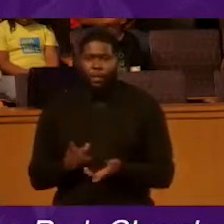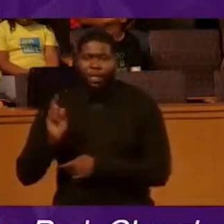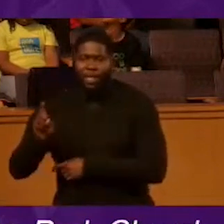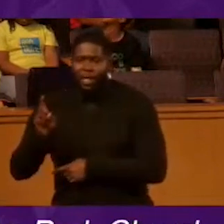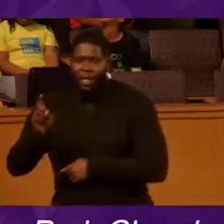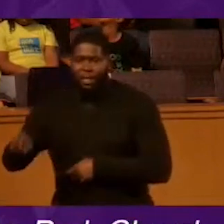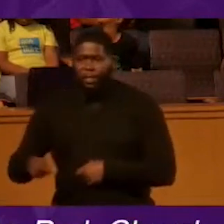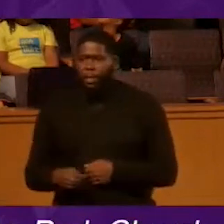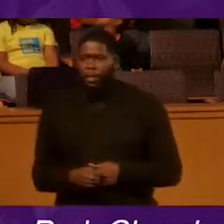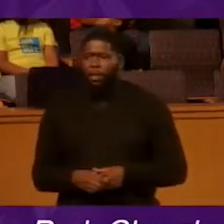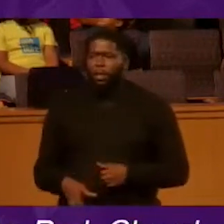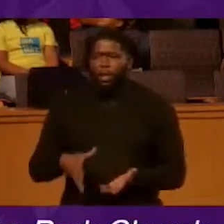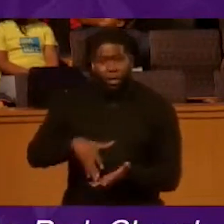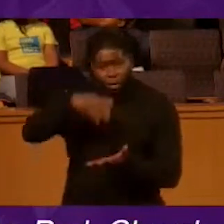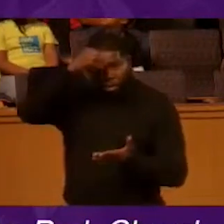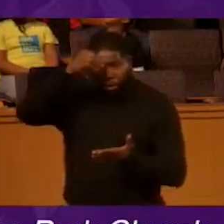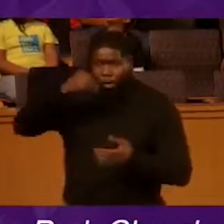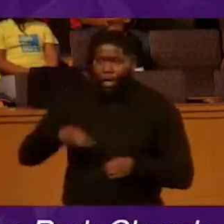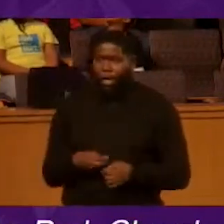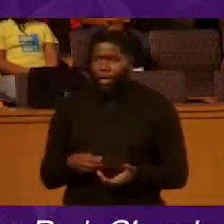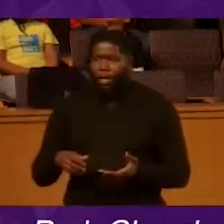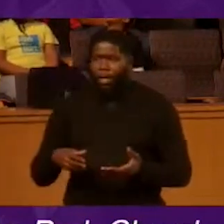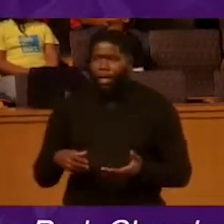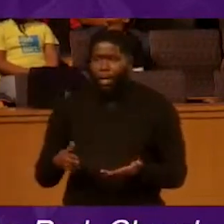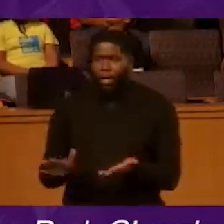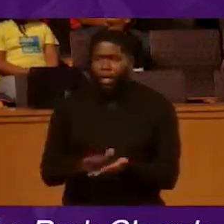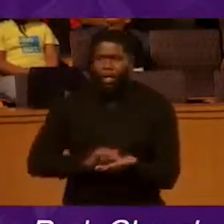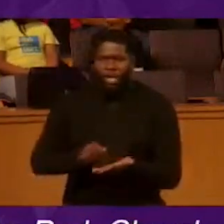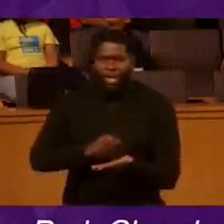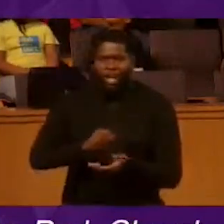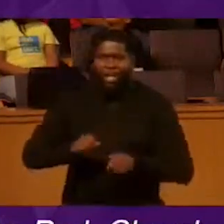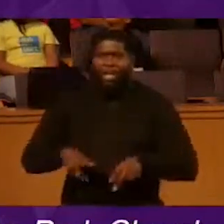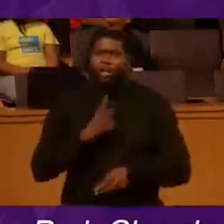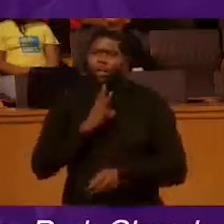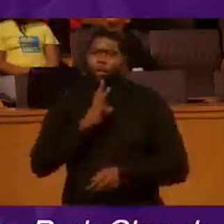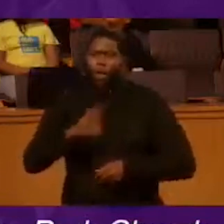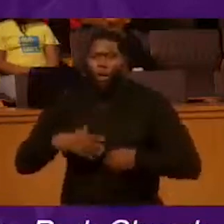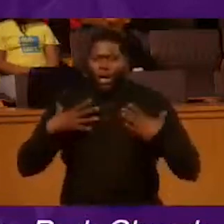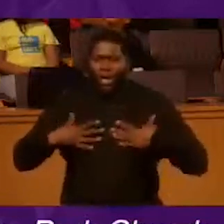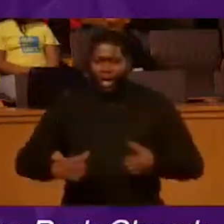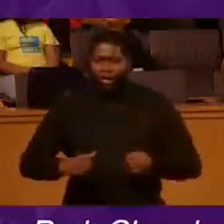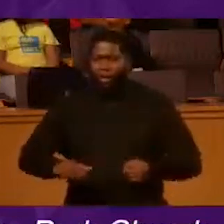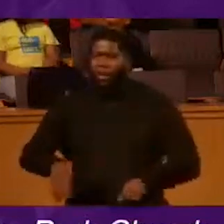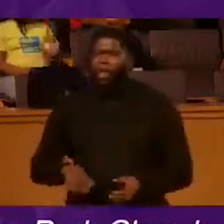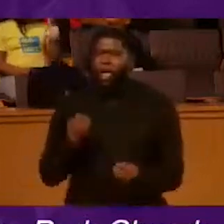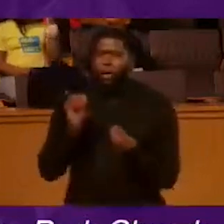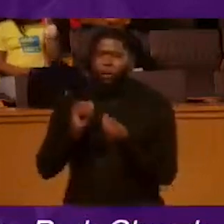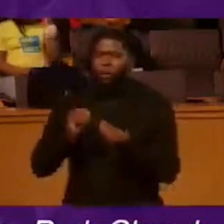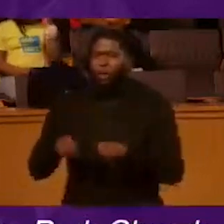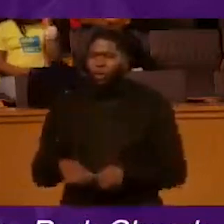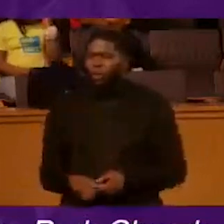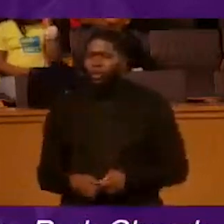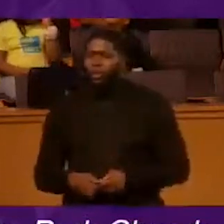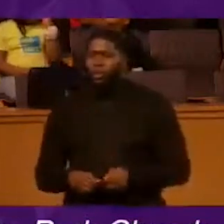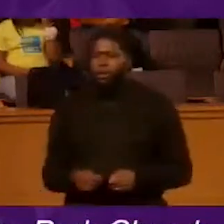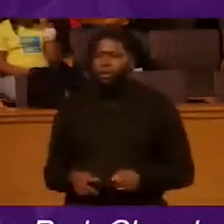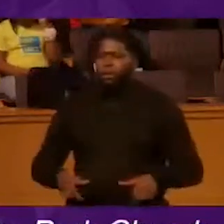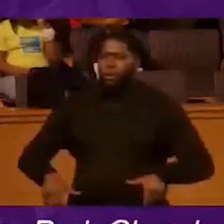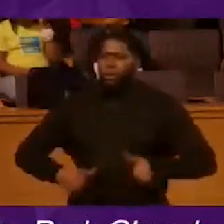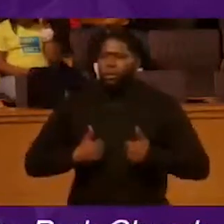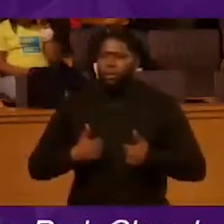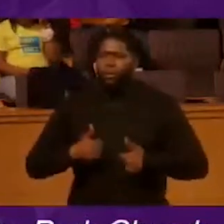as education, clean water, health care, and more, which are threats in the lives of vulnerable